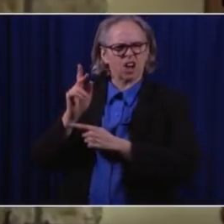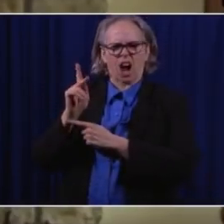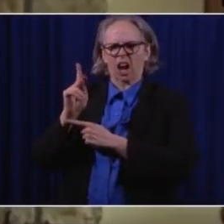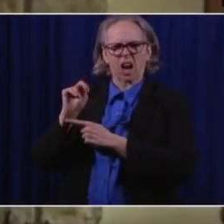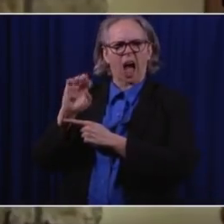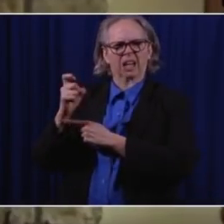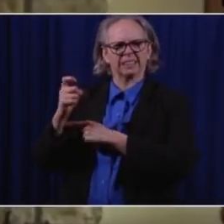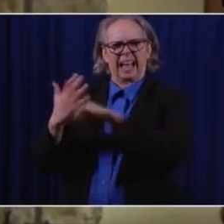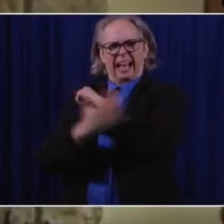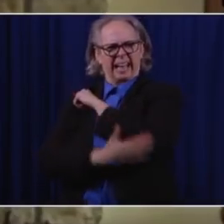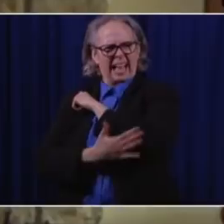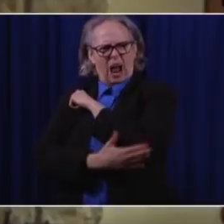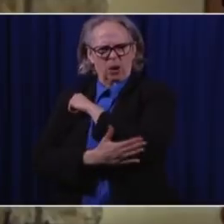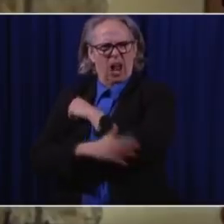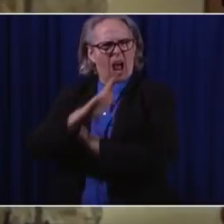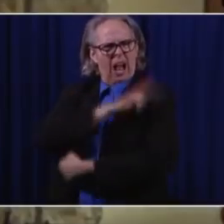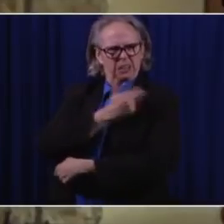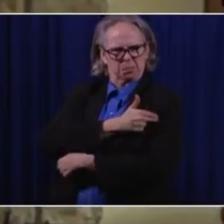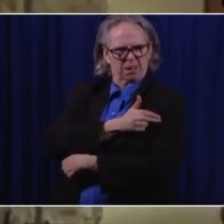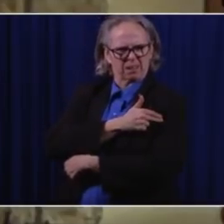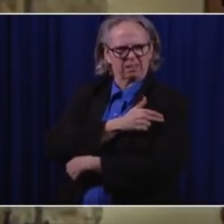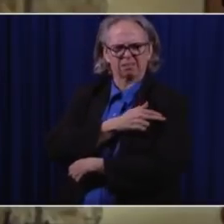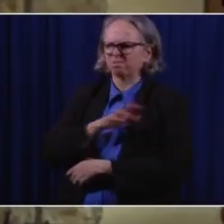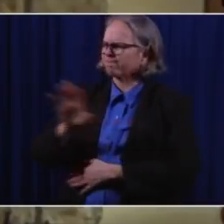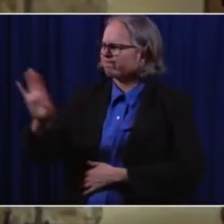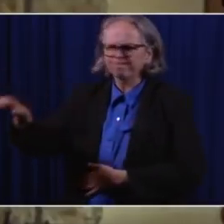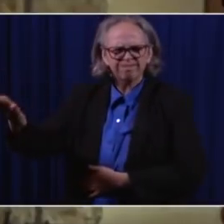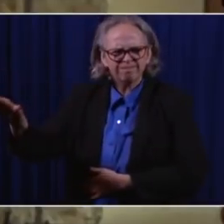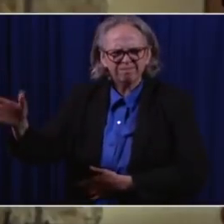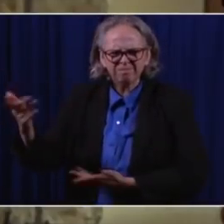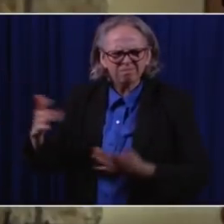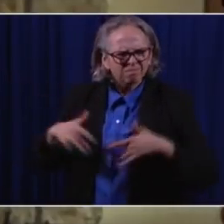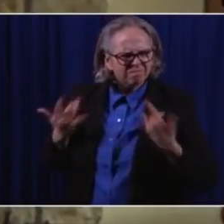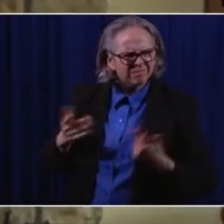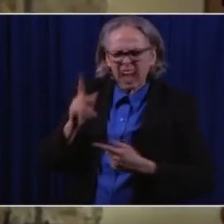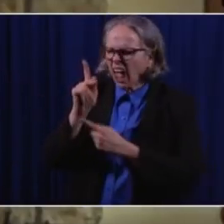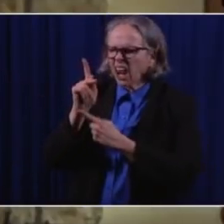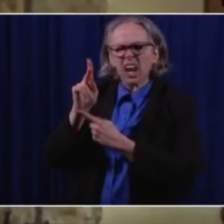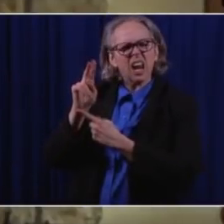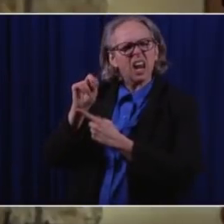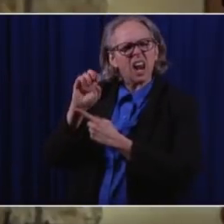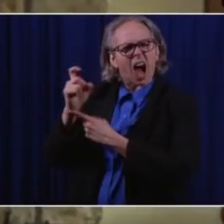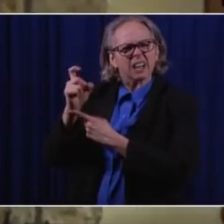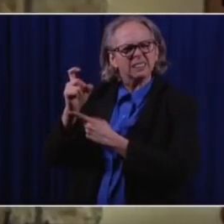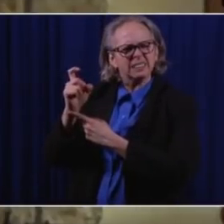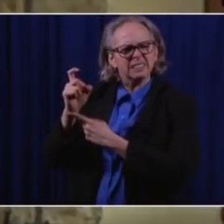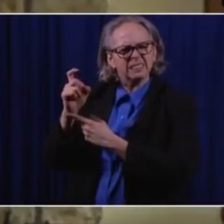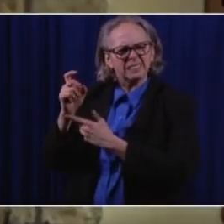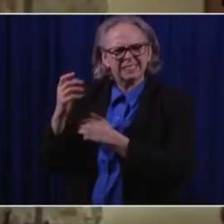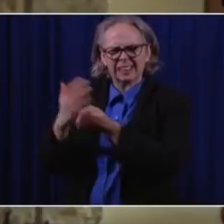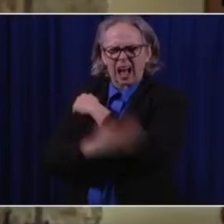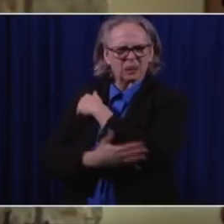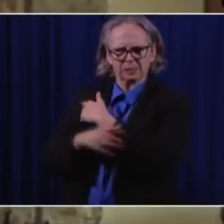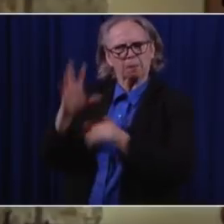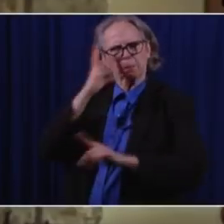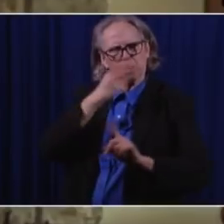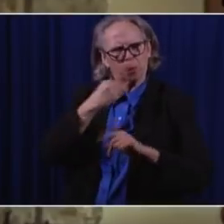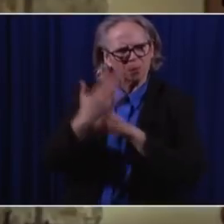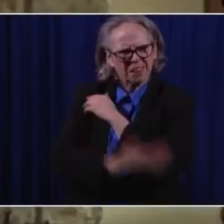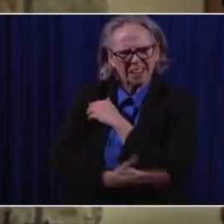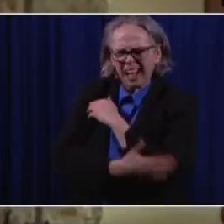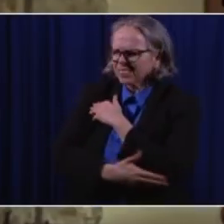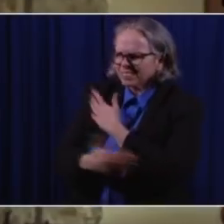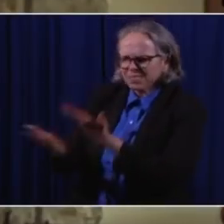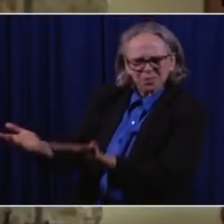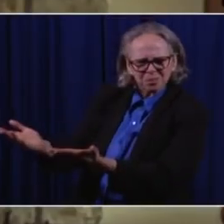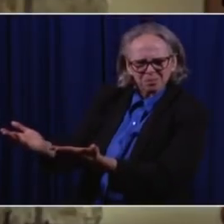Bruce, tell us what you're seeing in Knox County, one of the more beautiful counties of Ohio, and what are